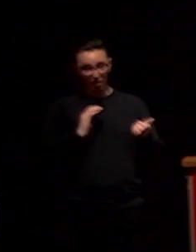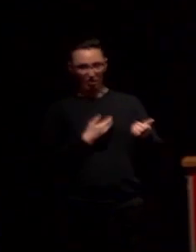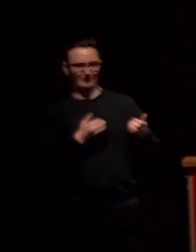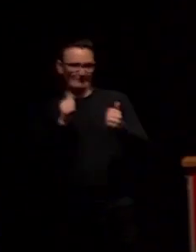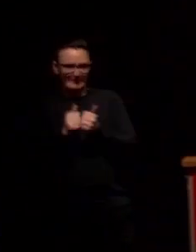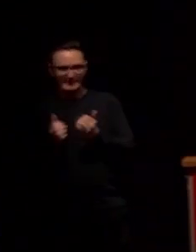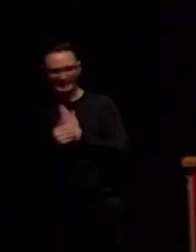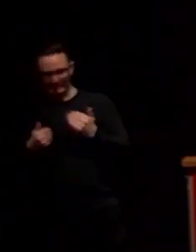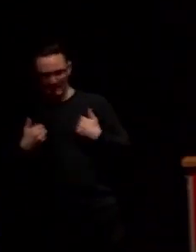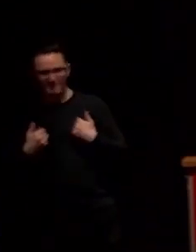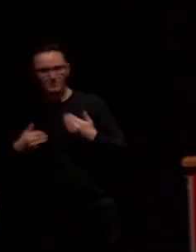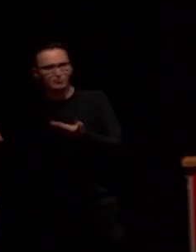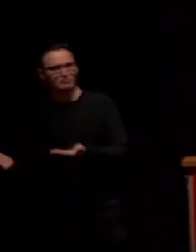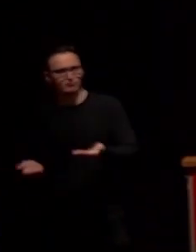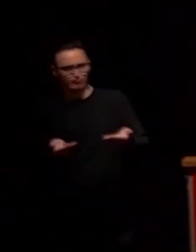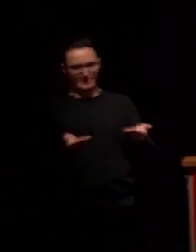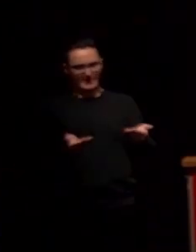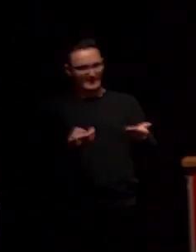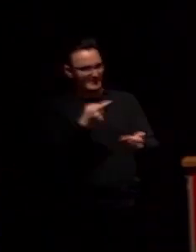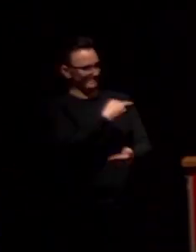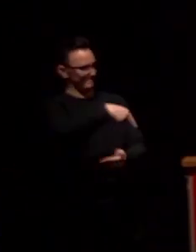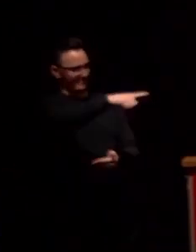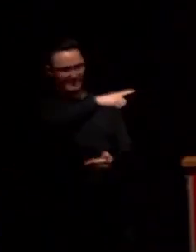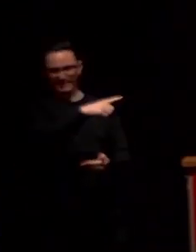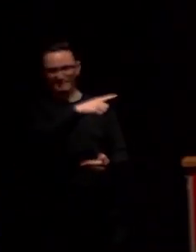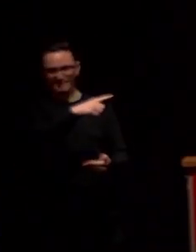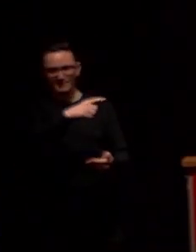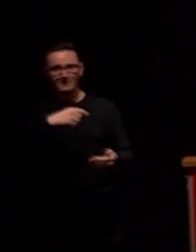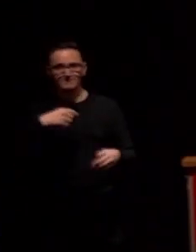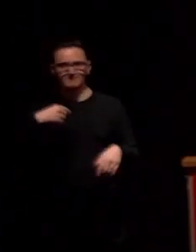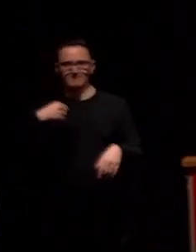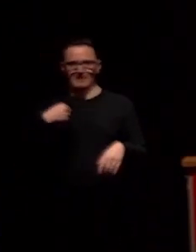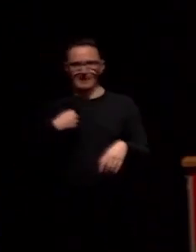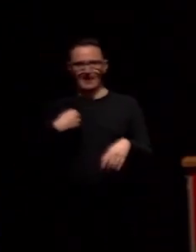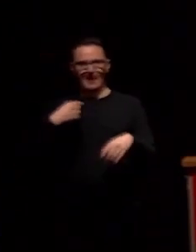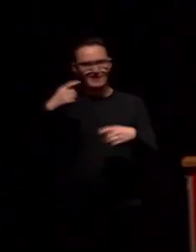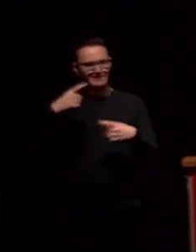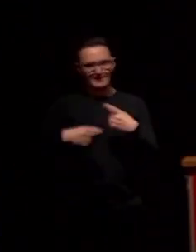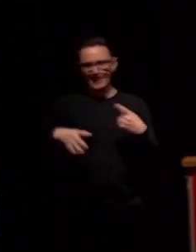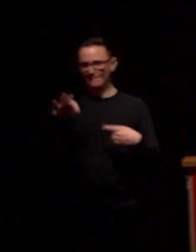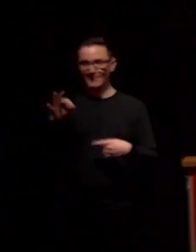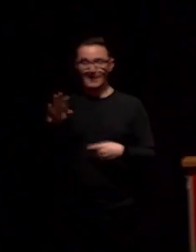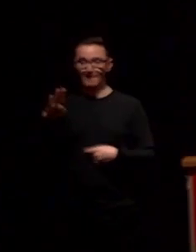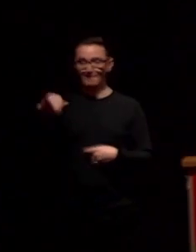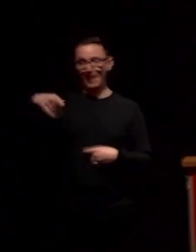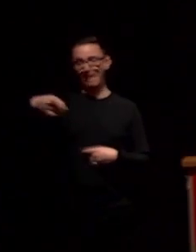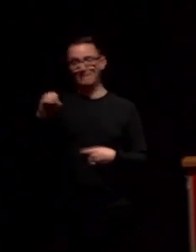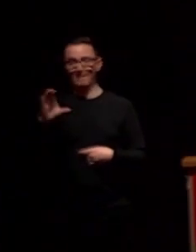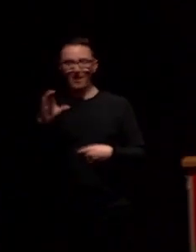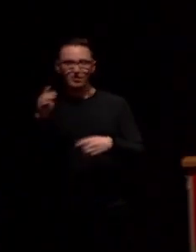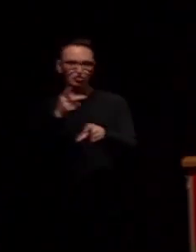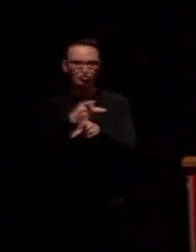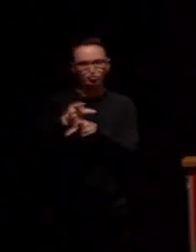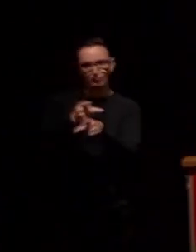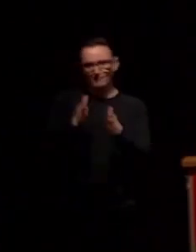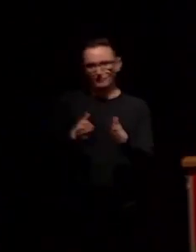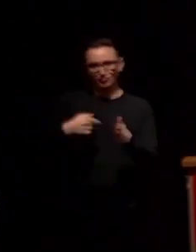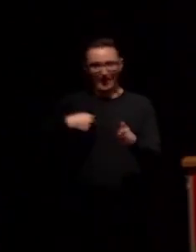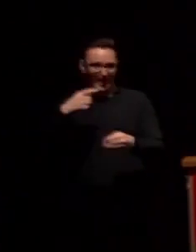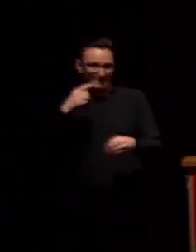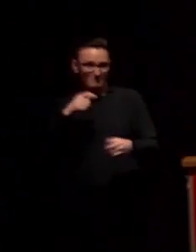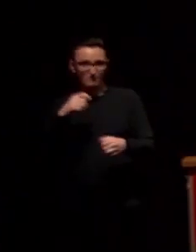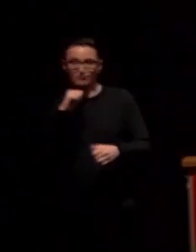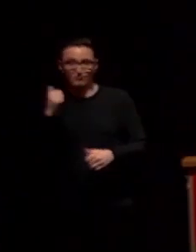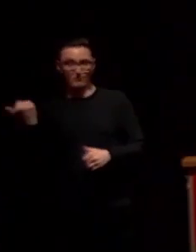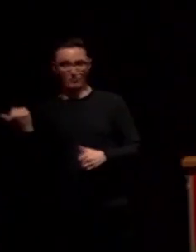issue to us. So including, someone saying, yeah, I can't find a BIPOC supervisor, so I'm not going to come license. Well, we